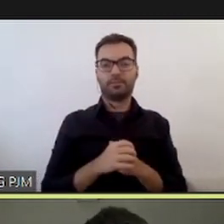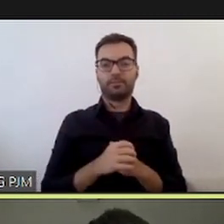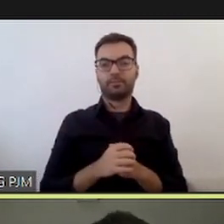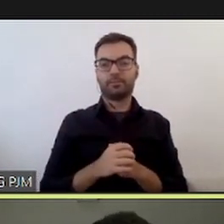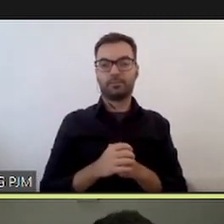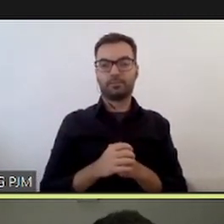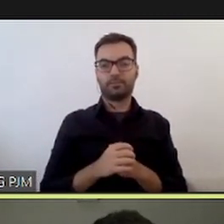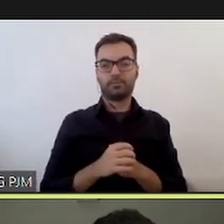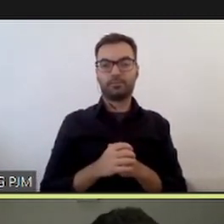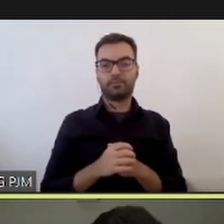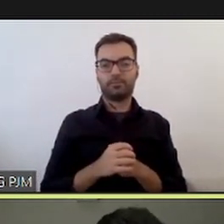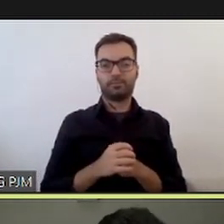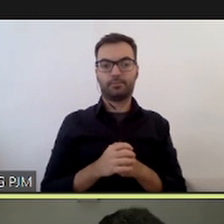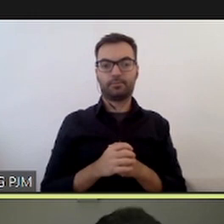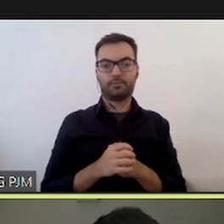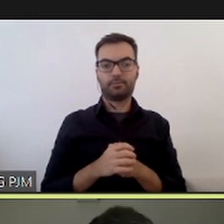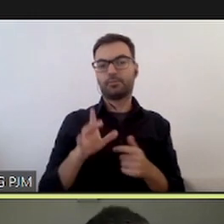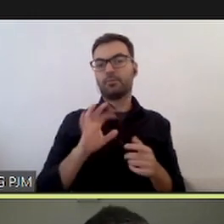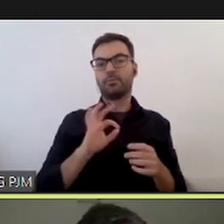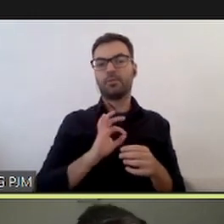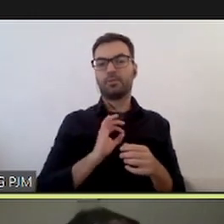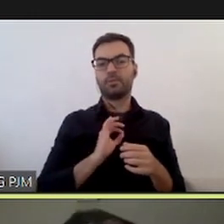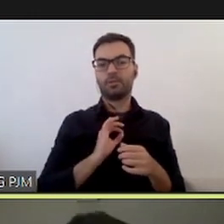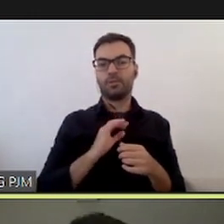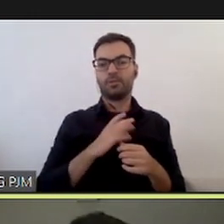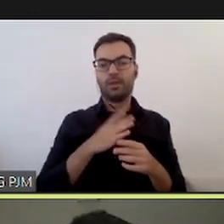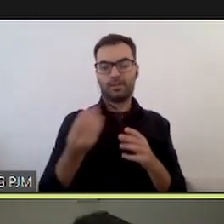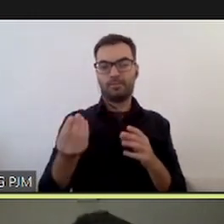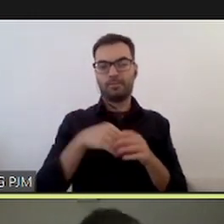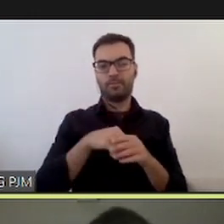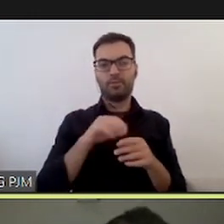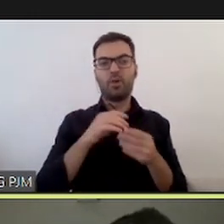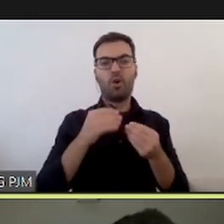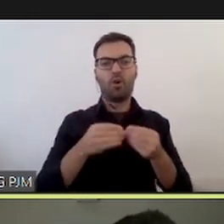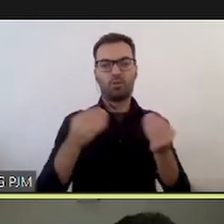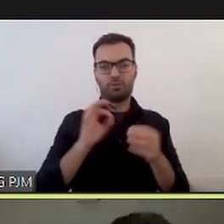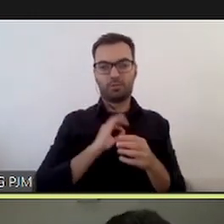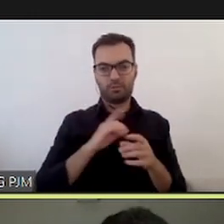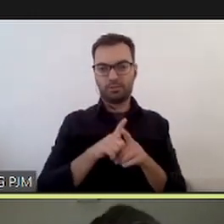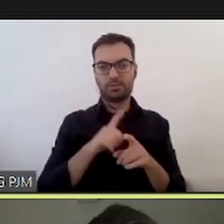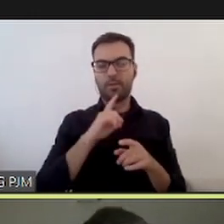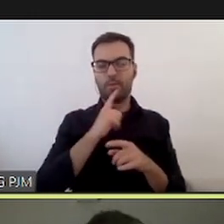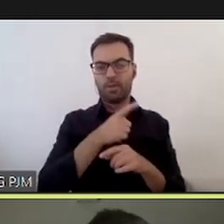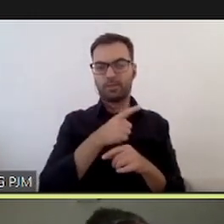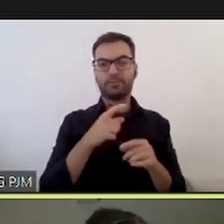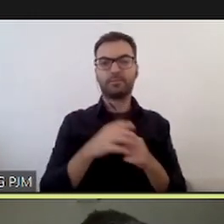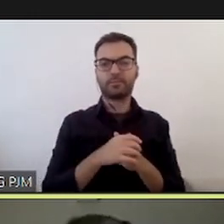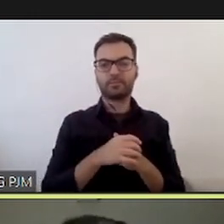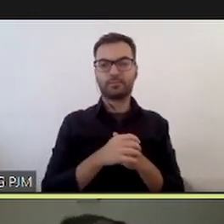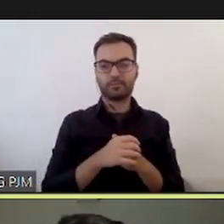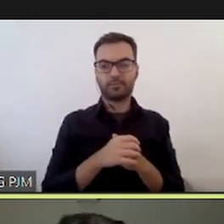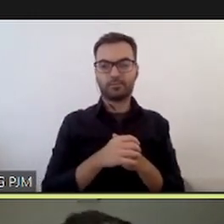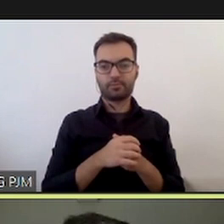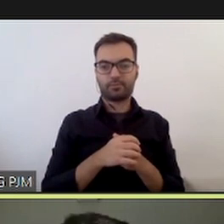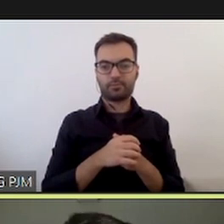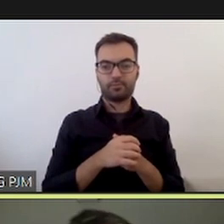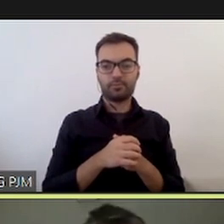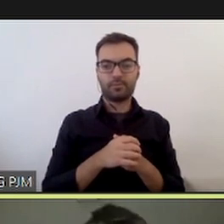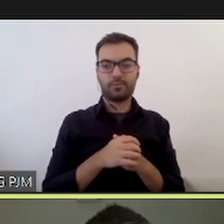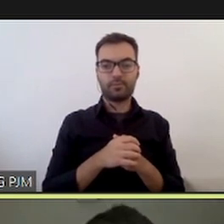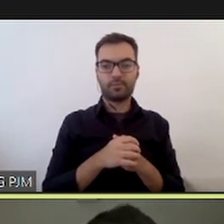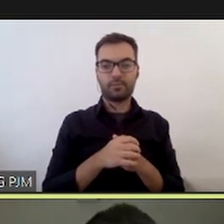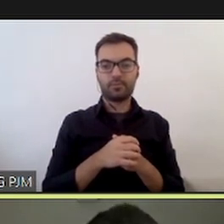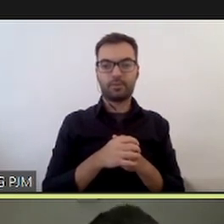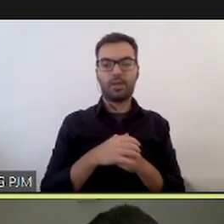in your development stack, and I totally recommend this tool. one thing, you cannot automate the accessibility